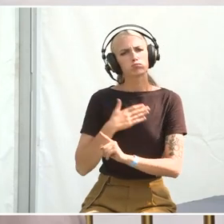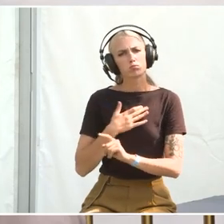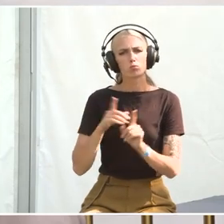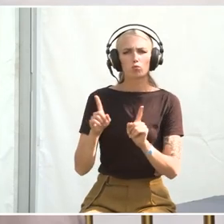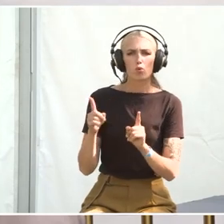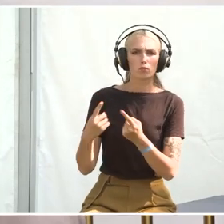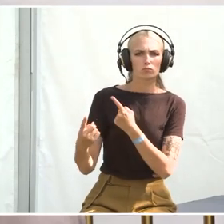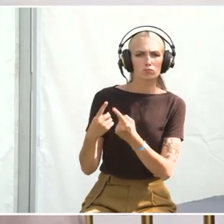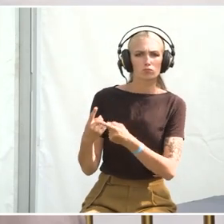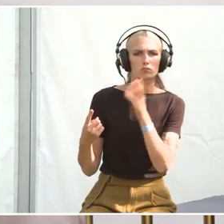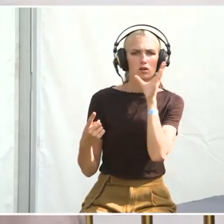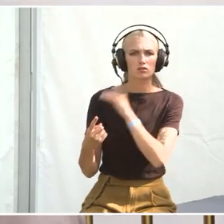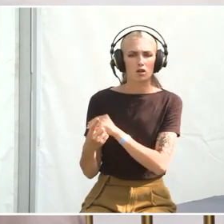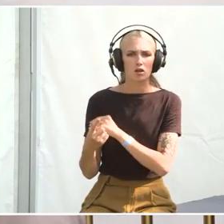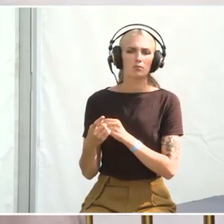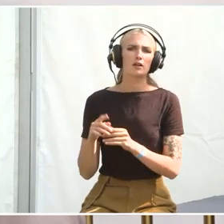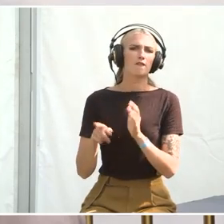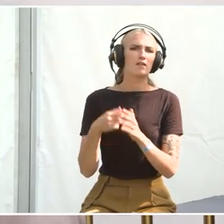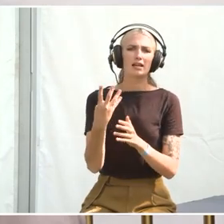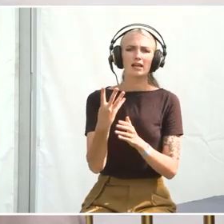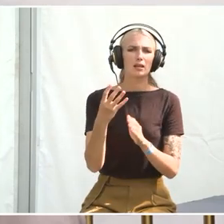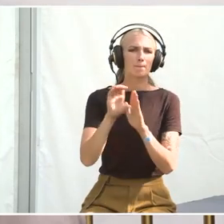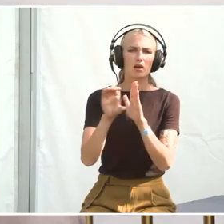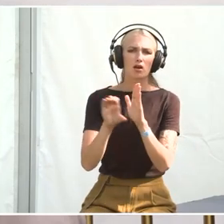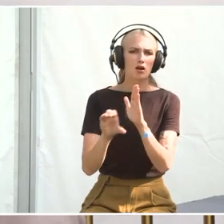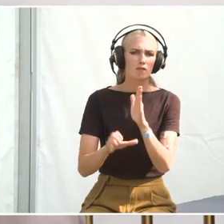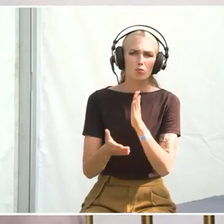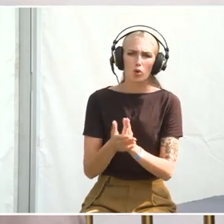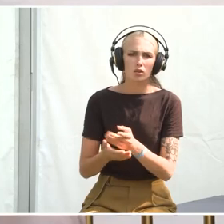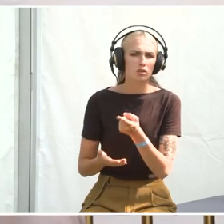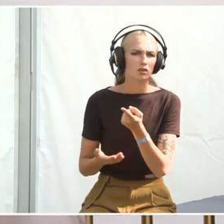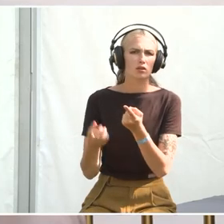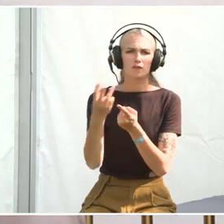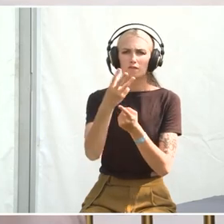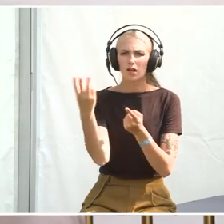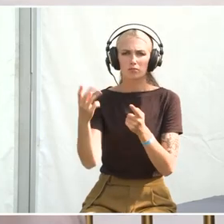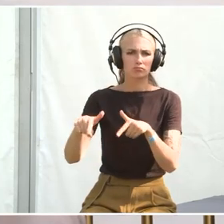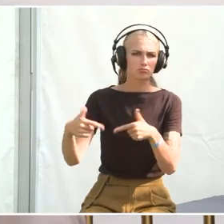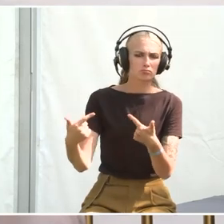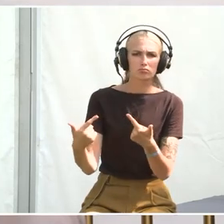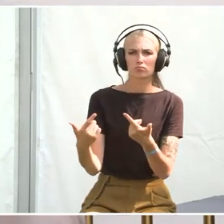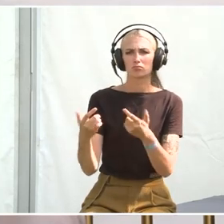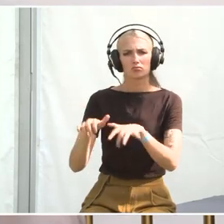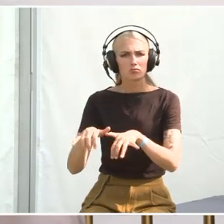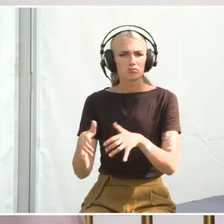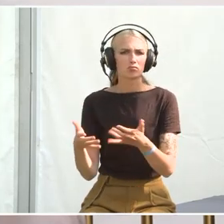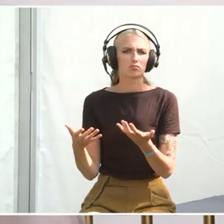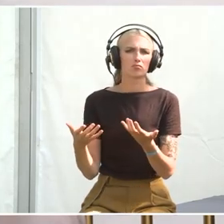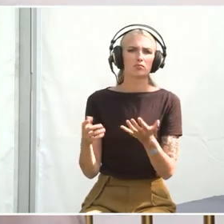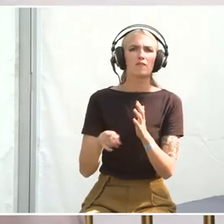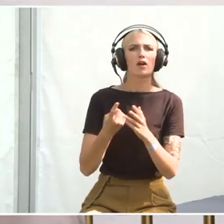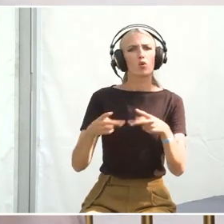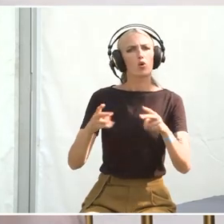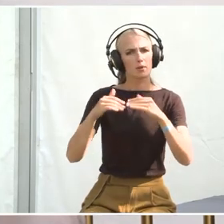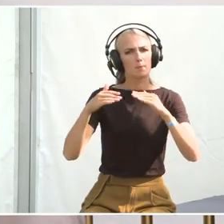run like 4 different platforms, kind of online you can call it in Danish clubhouse, where